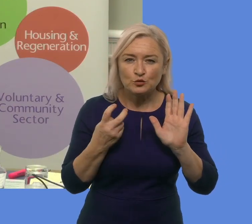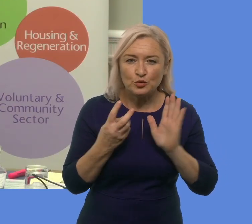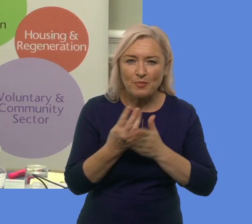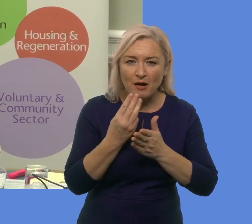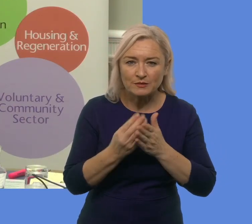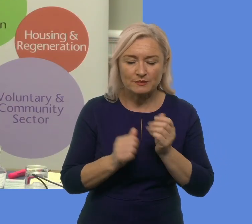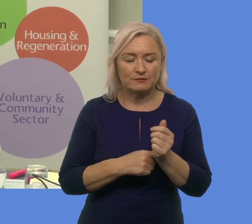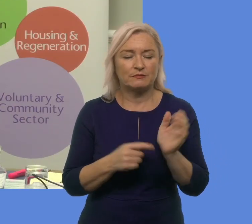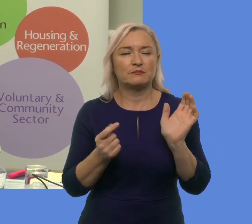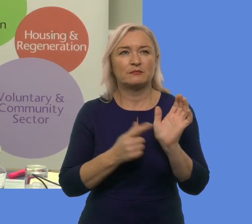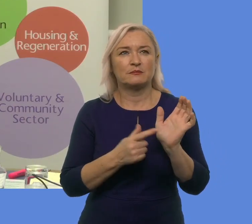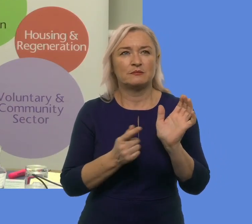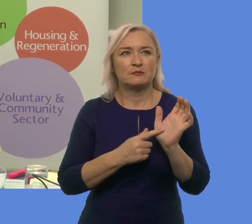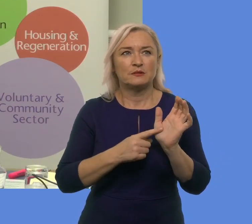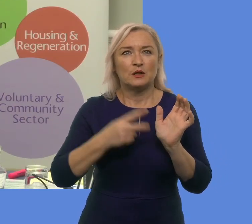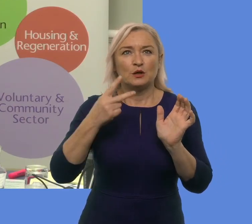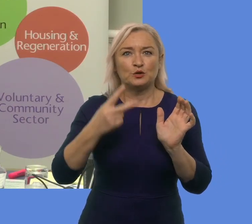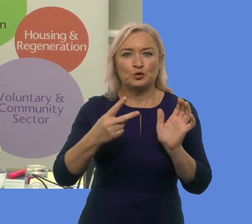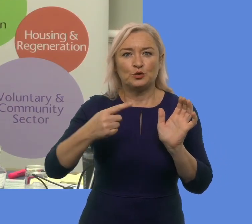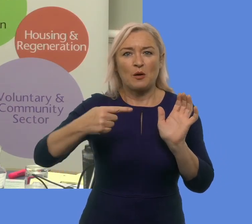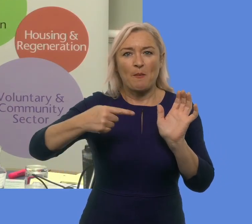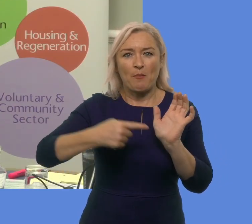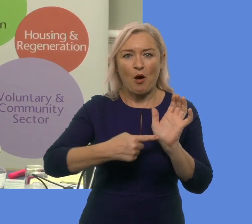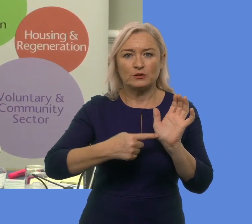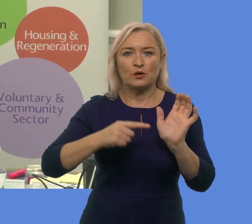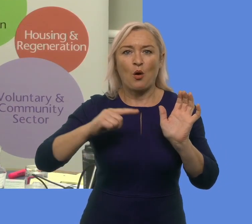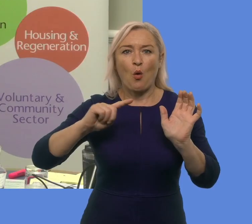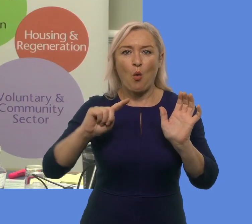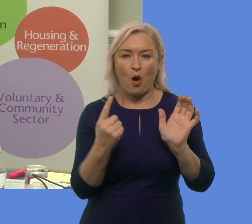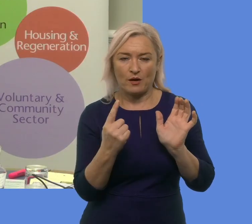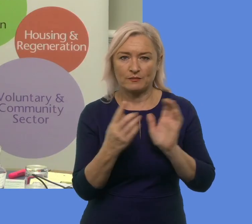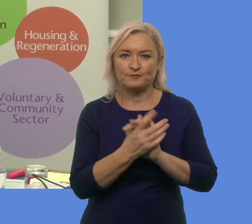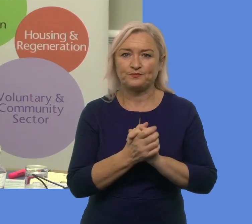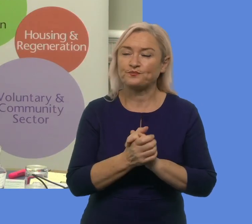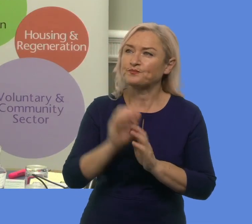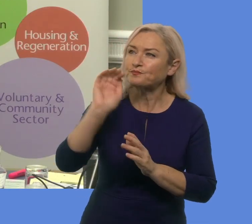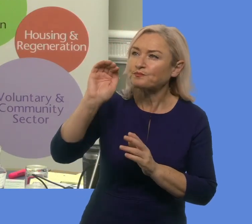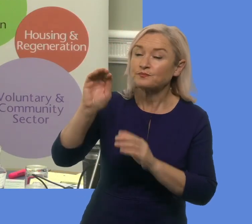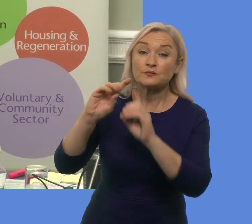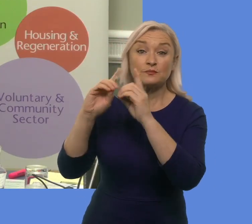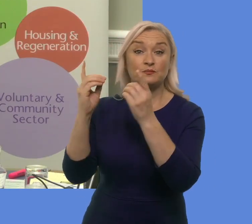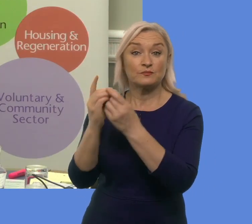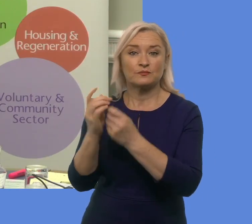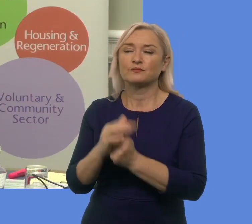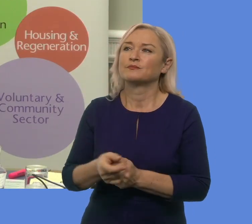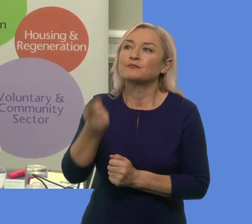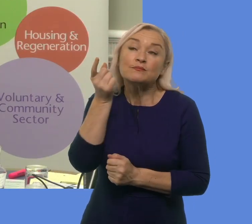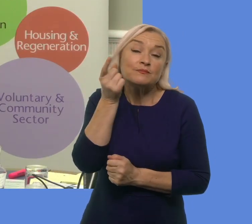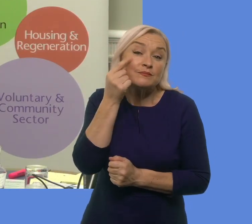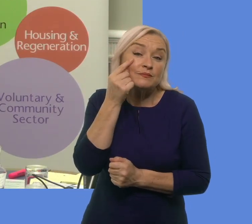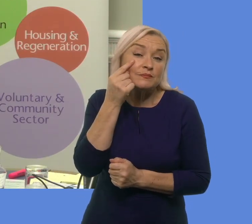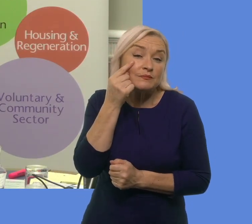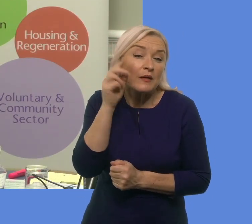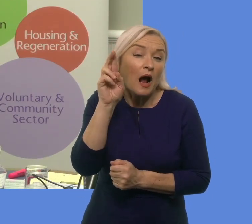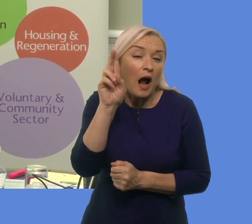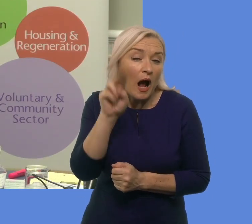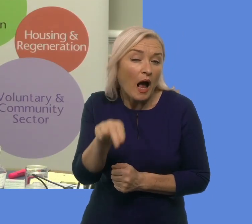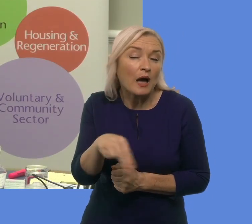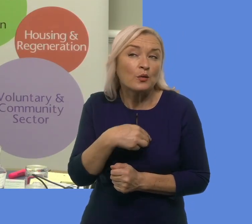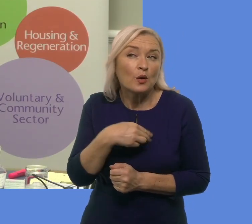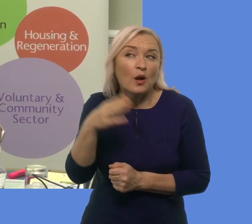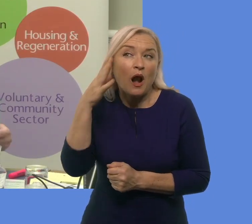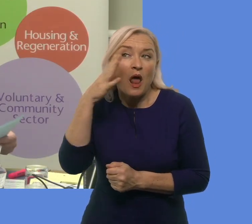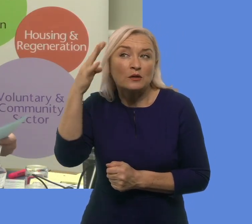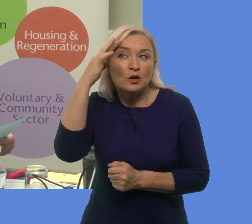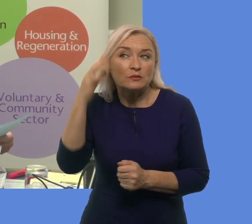2.1, first of all, we're going to ask the department's view on the feasibility of removing all from the